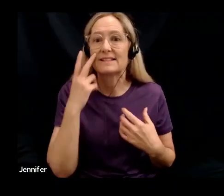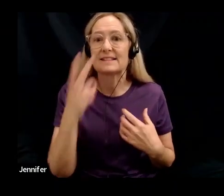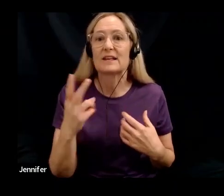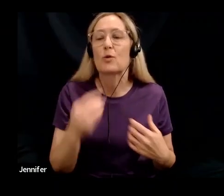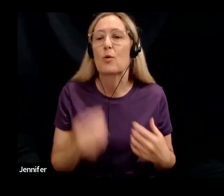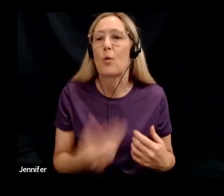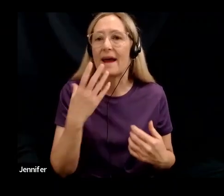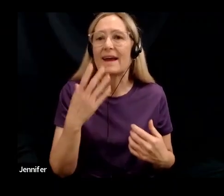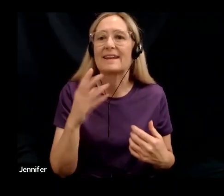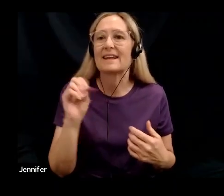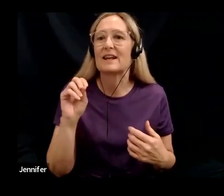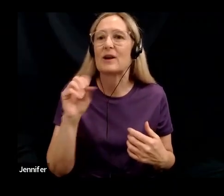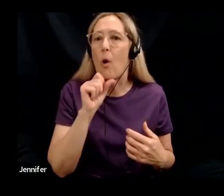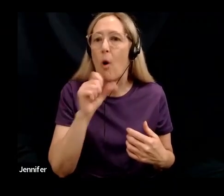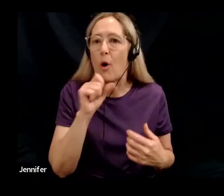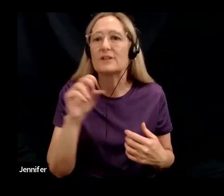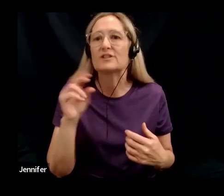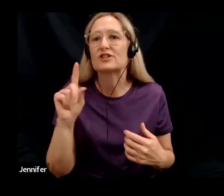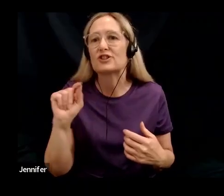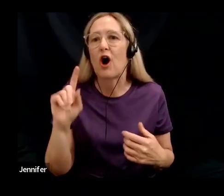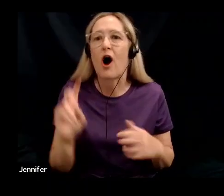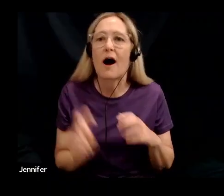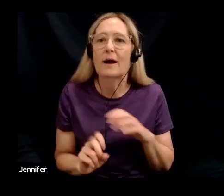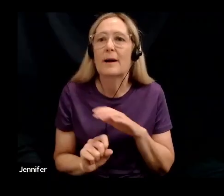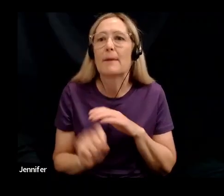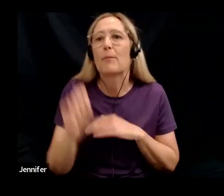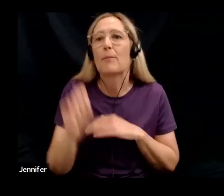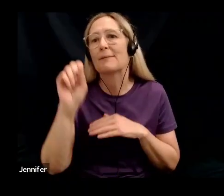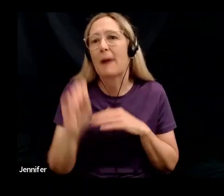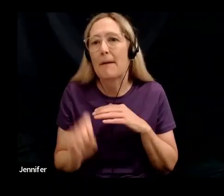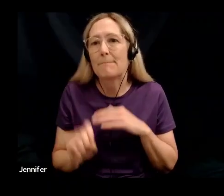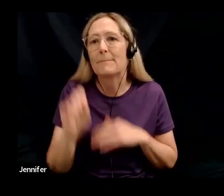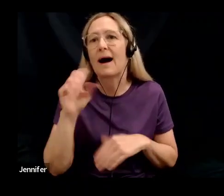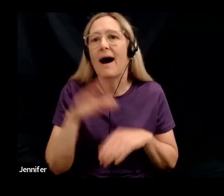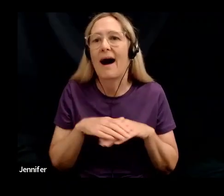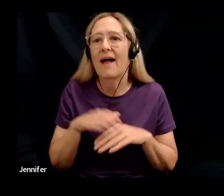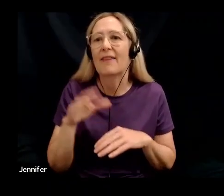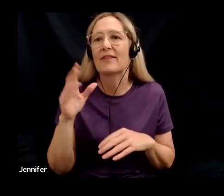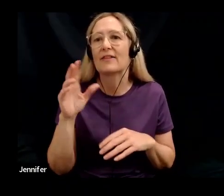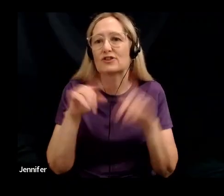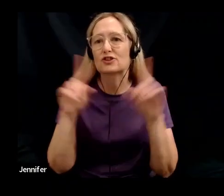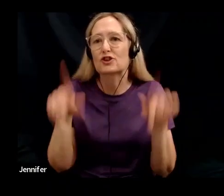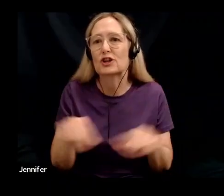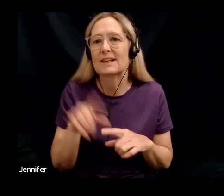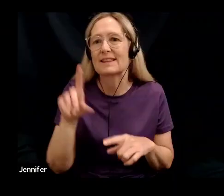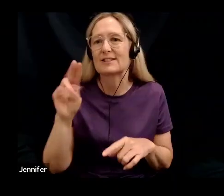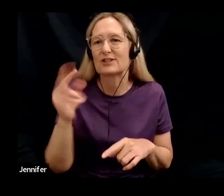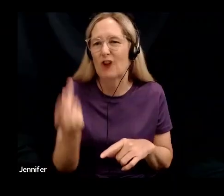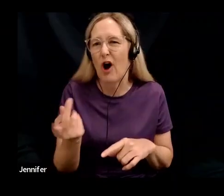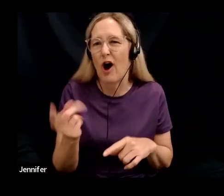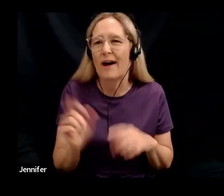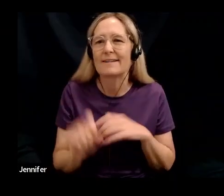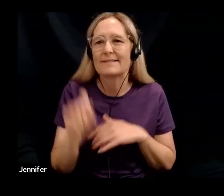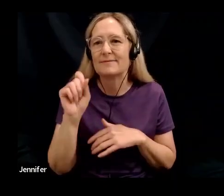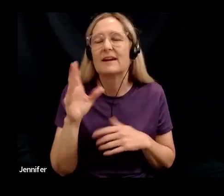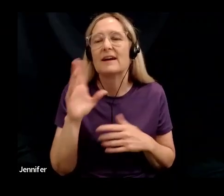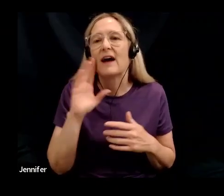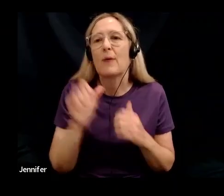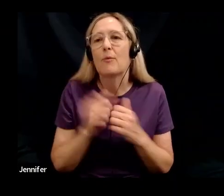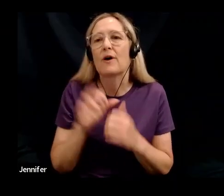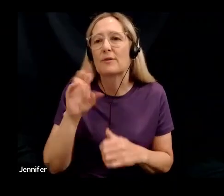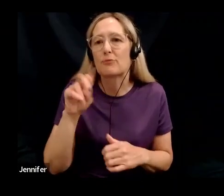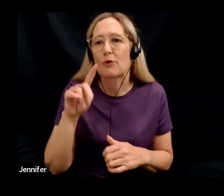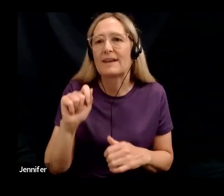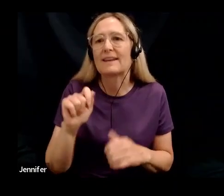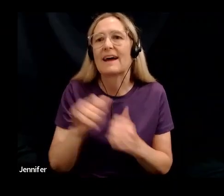dog Watson pop up on my screen at some point too. I am joined today by my colleague, Brenda Schaefer-Pellinen with the